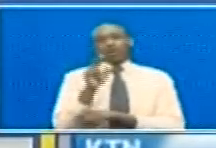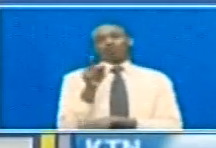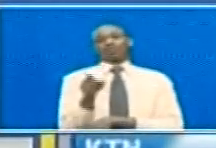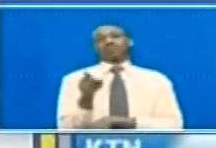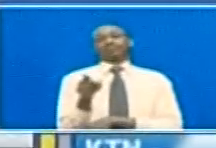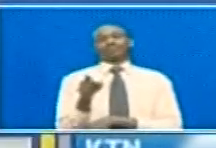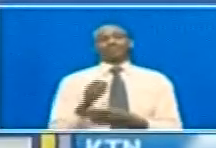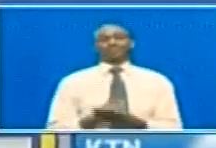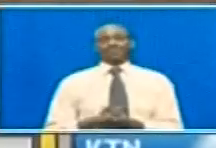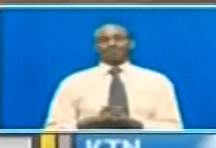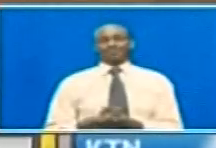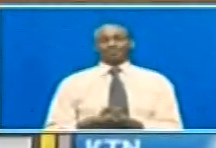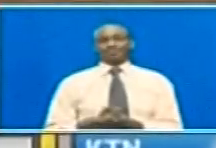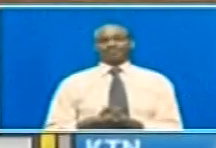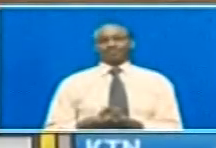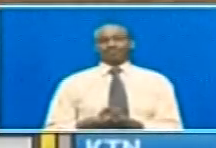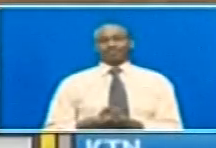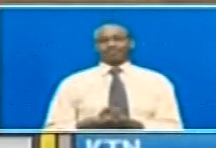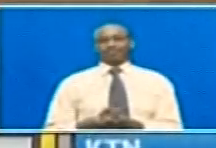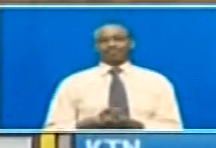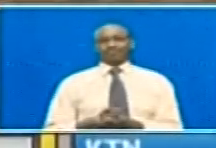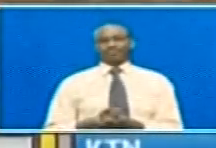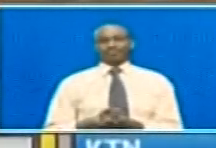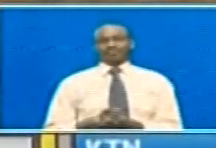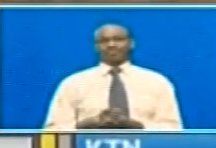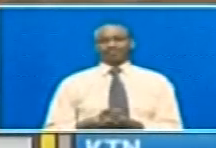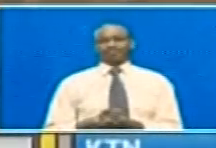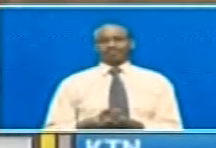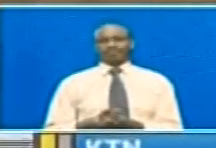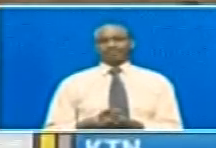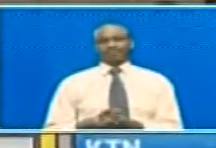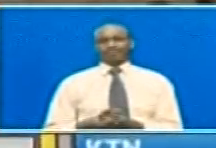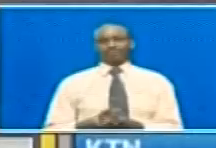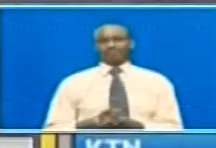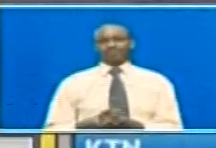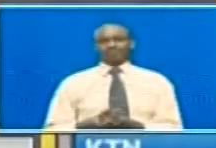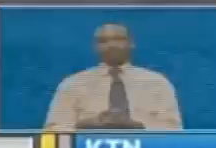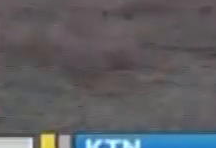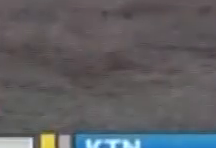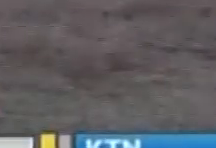Congratulations.